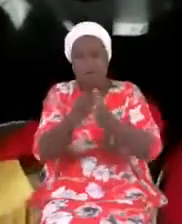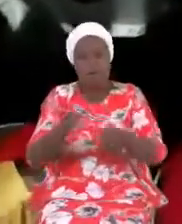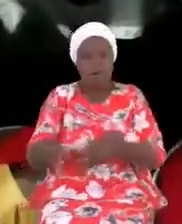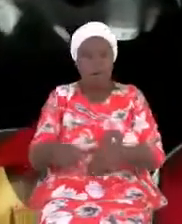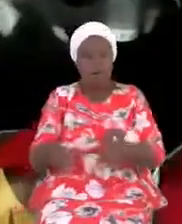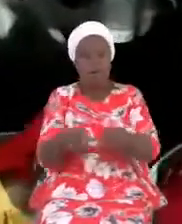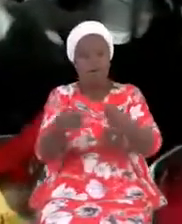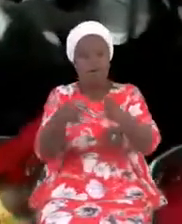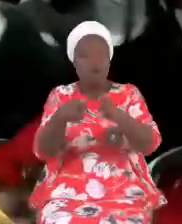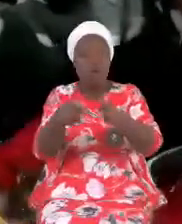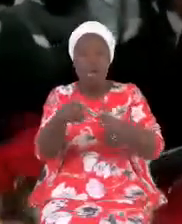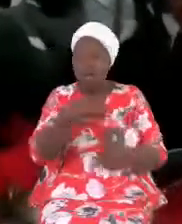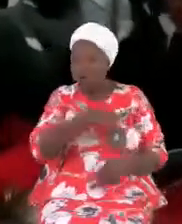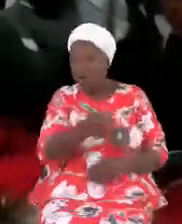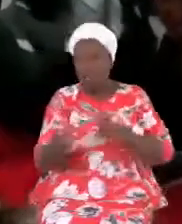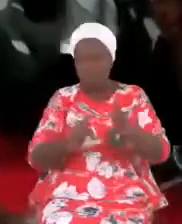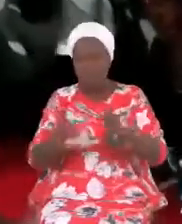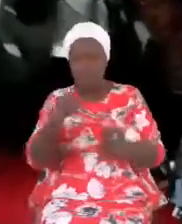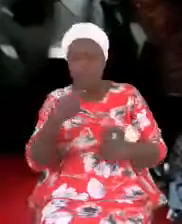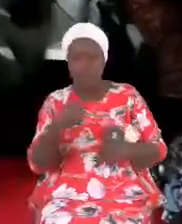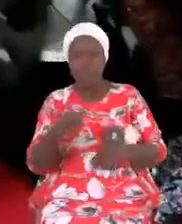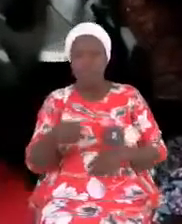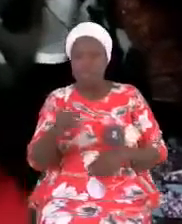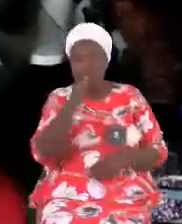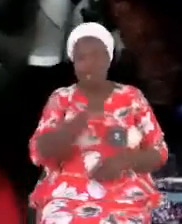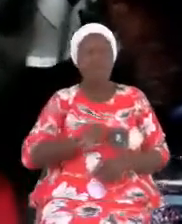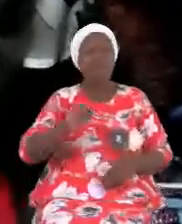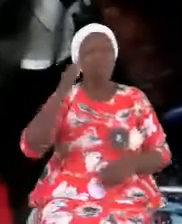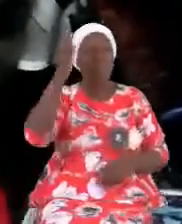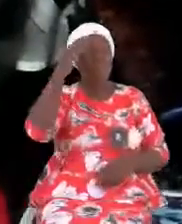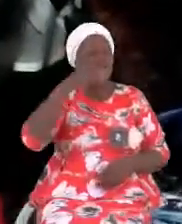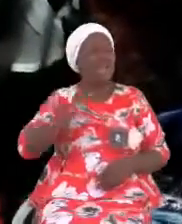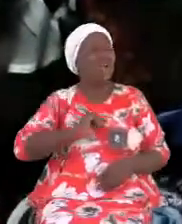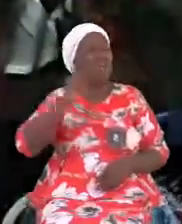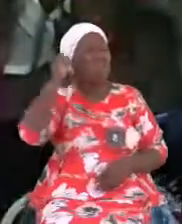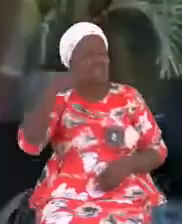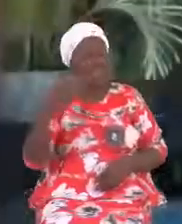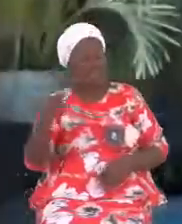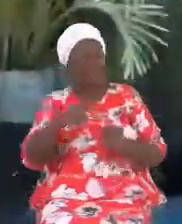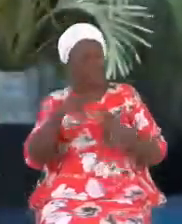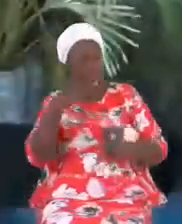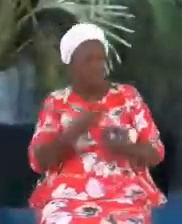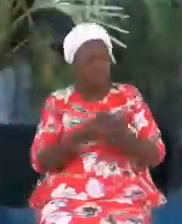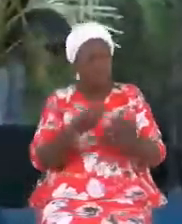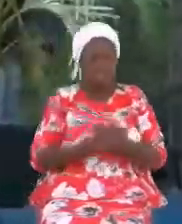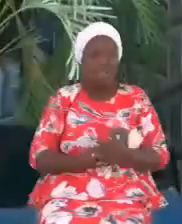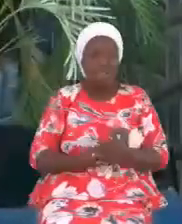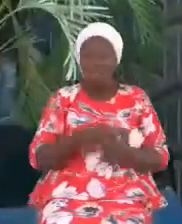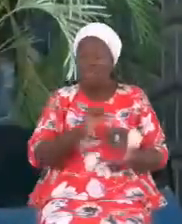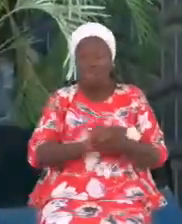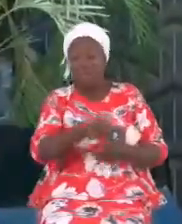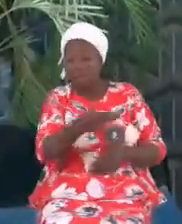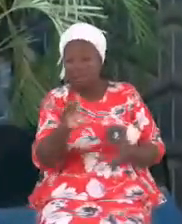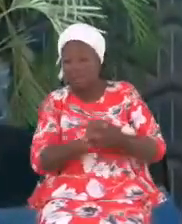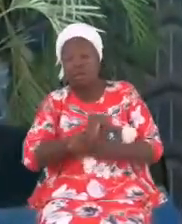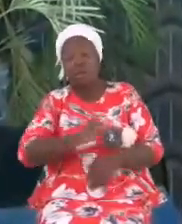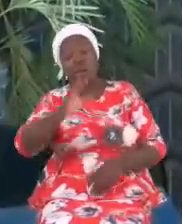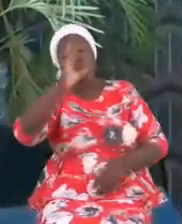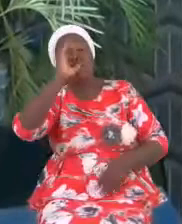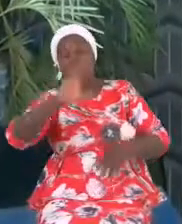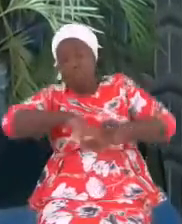Other people say, you know, I'm so broad-minded that, you know, whatever is drinkable, I